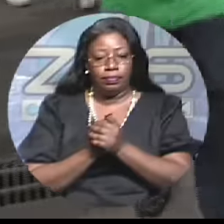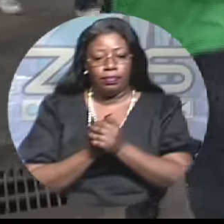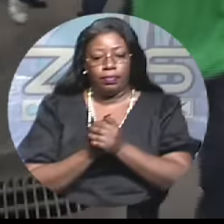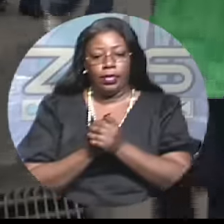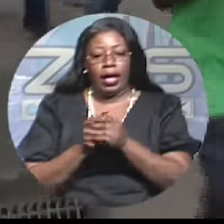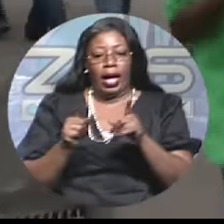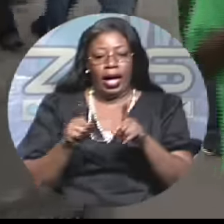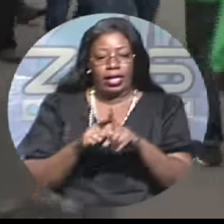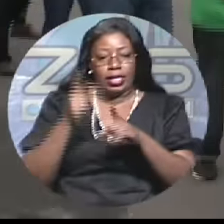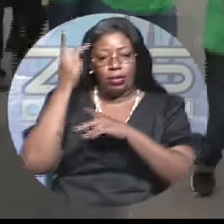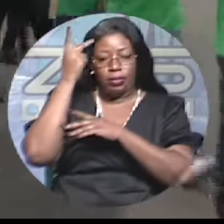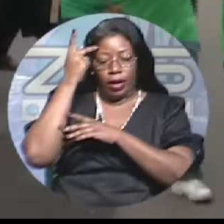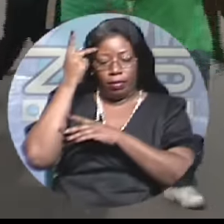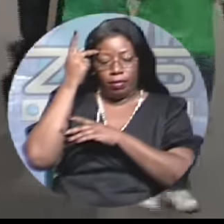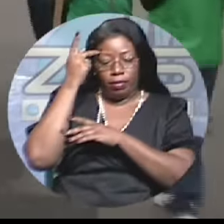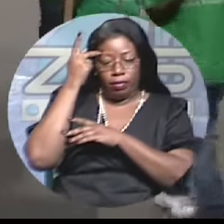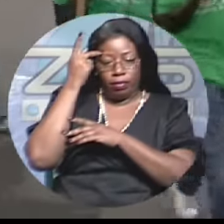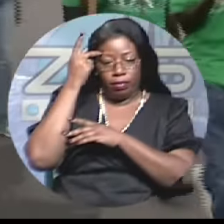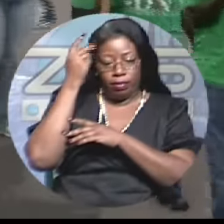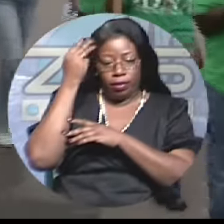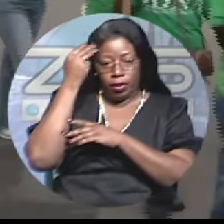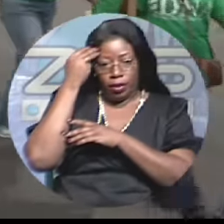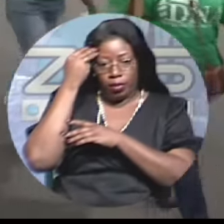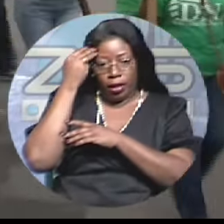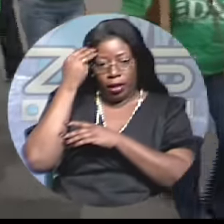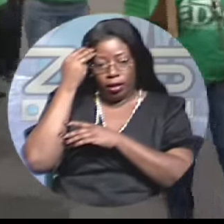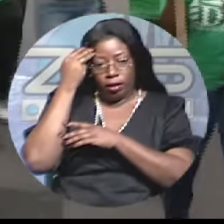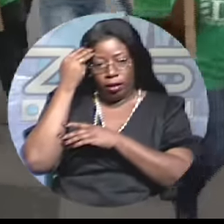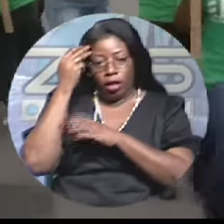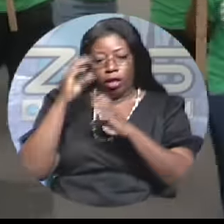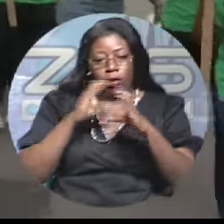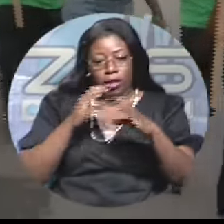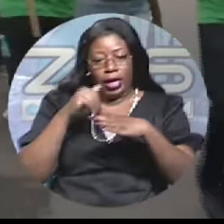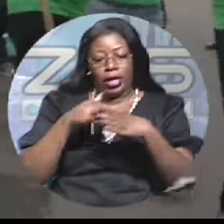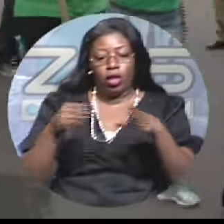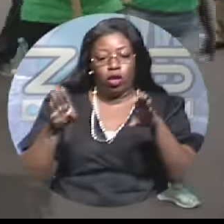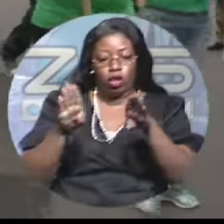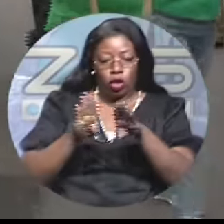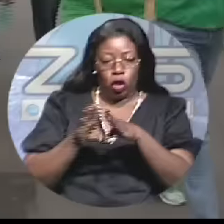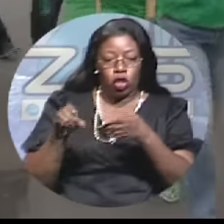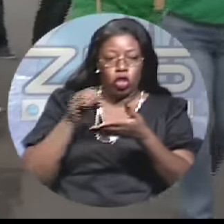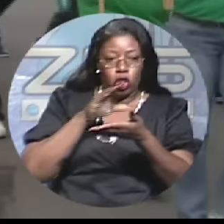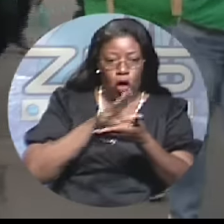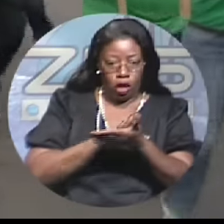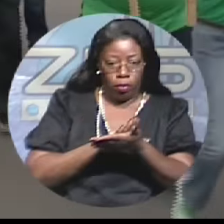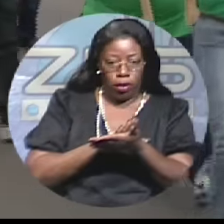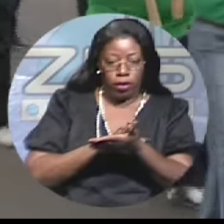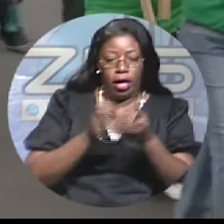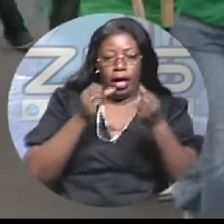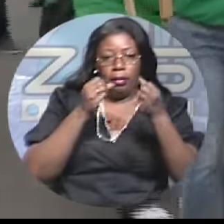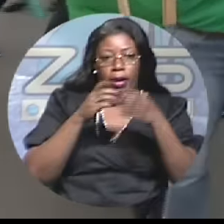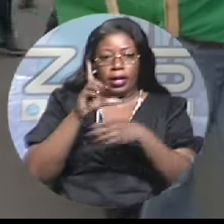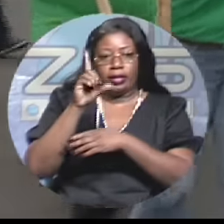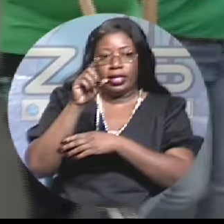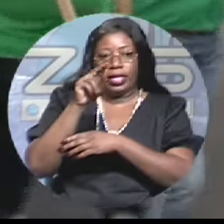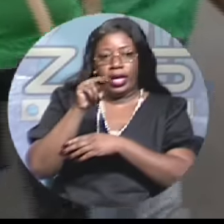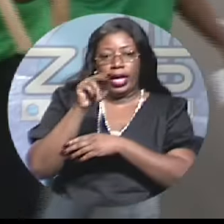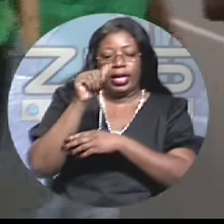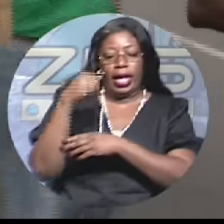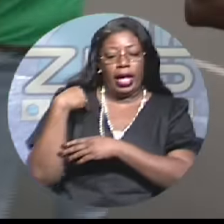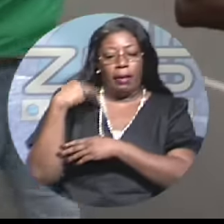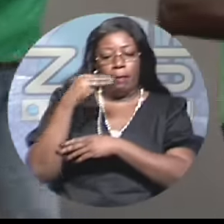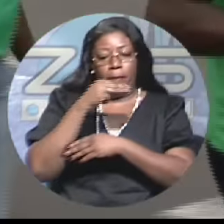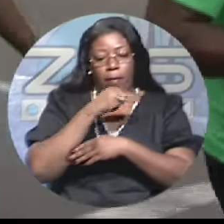As the Prime Minister made his communication in Parliament about those sealed Bahamar documents, scores of Democratic National Alliance members were